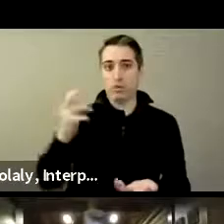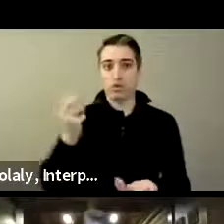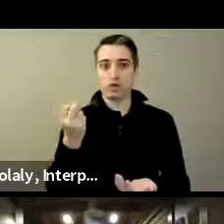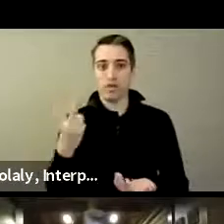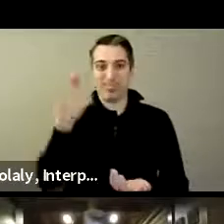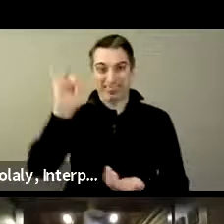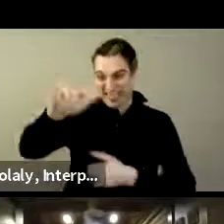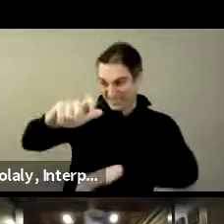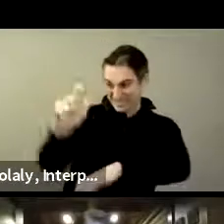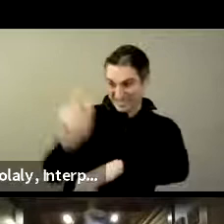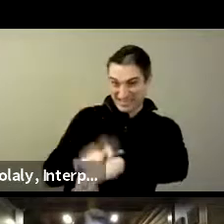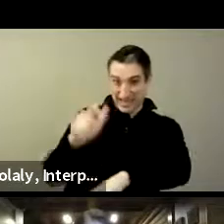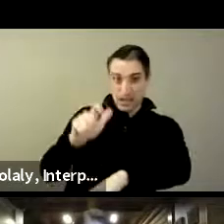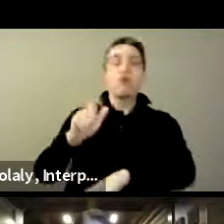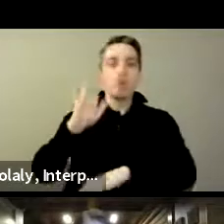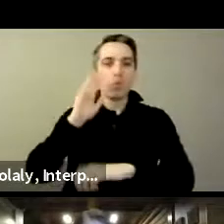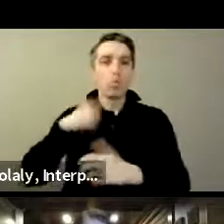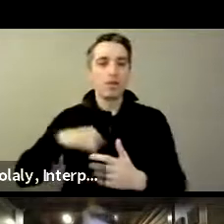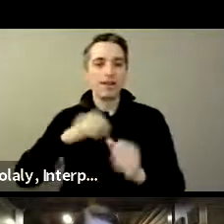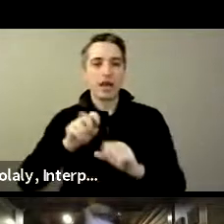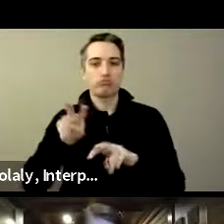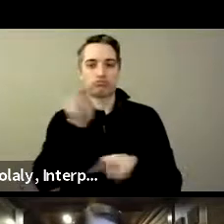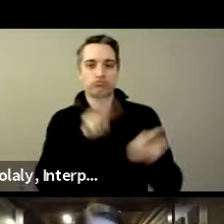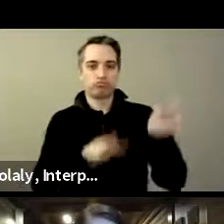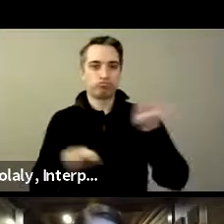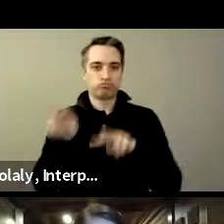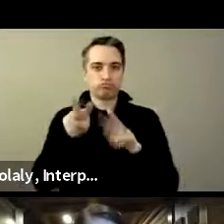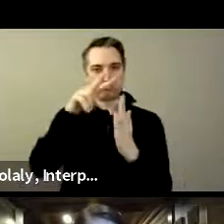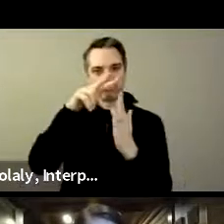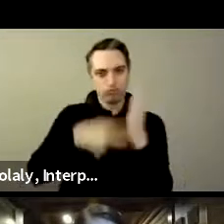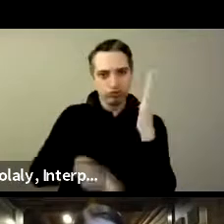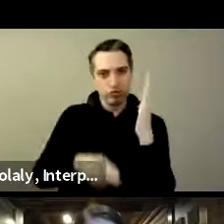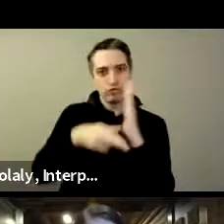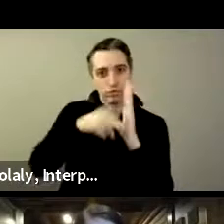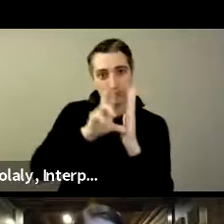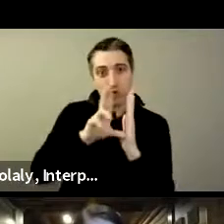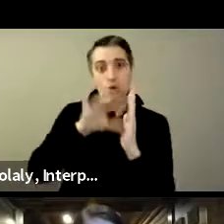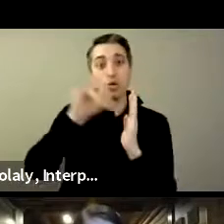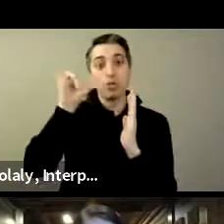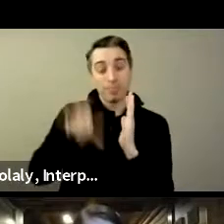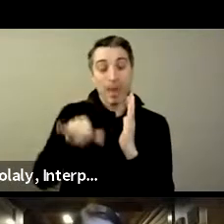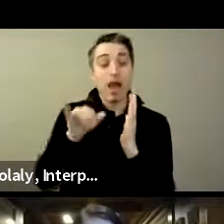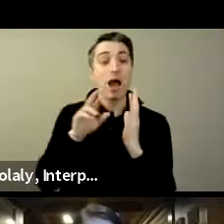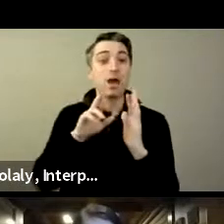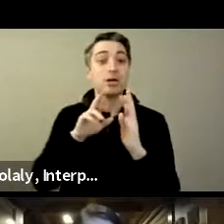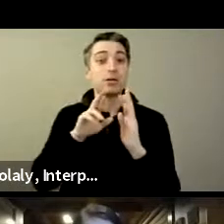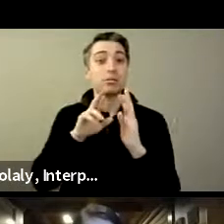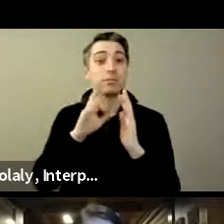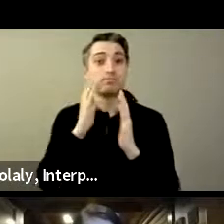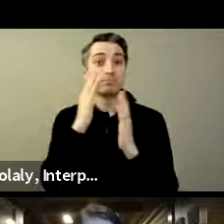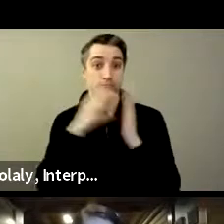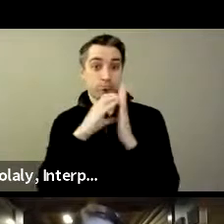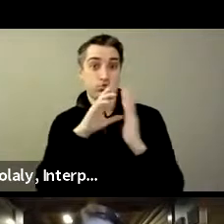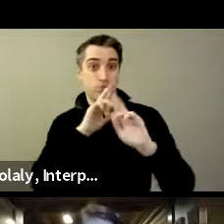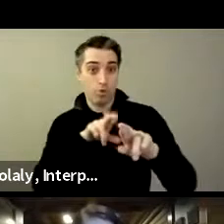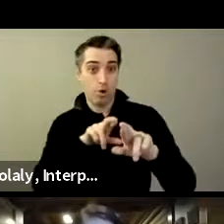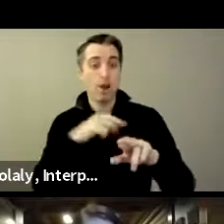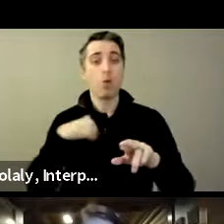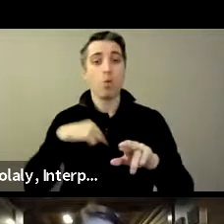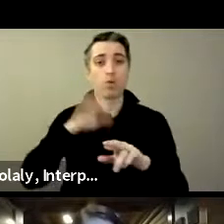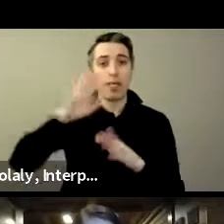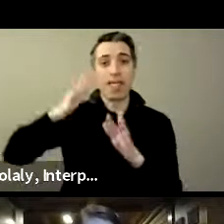review that report, and then we will take a vote on that tabled motion at our March